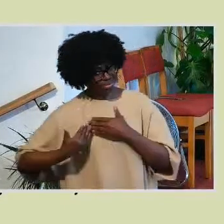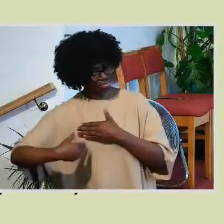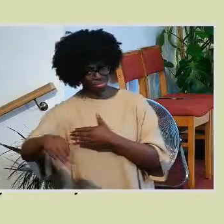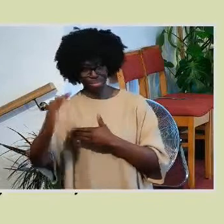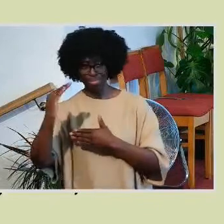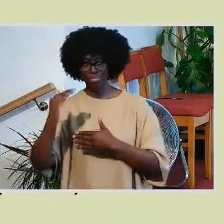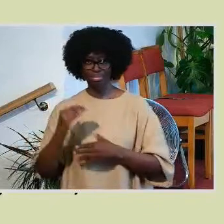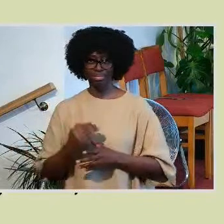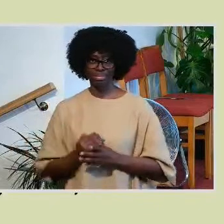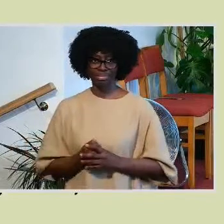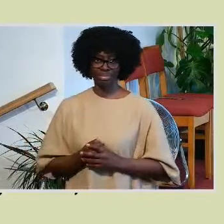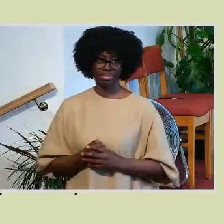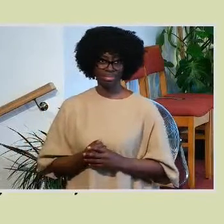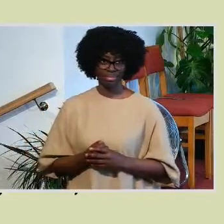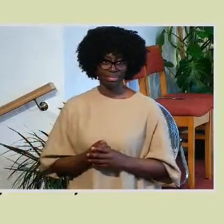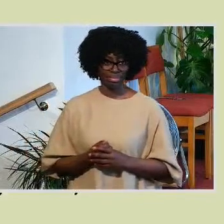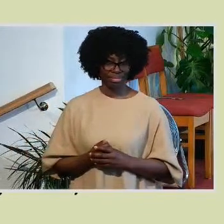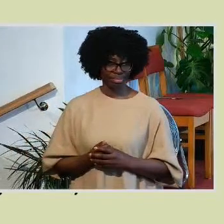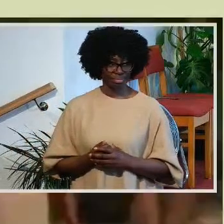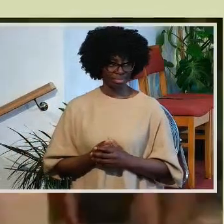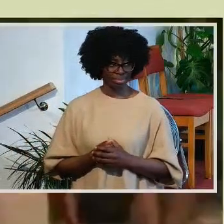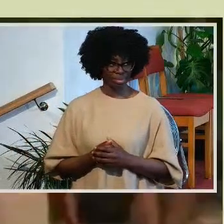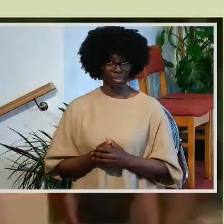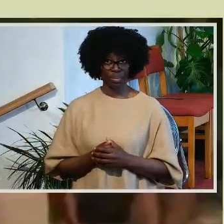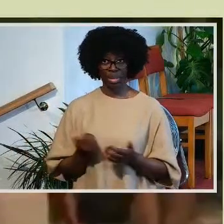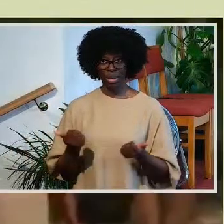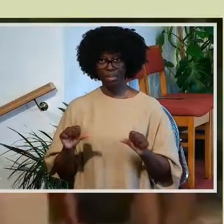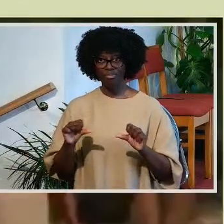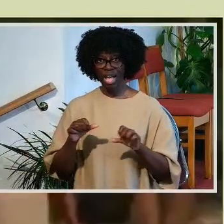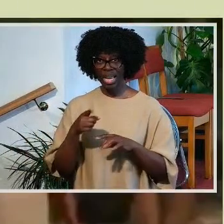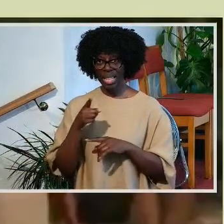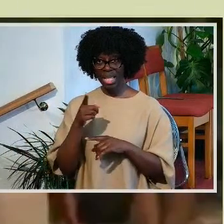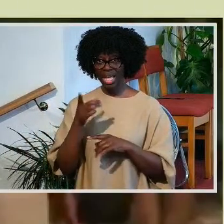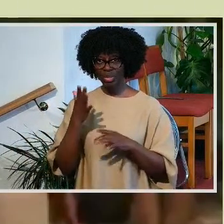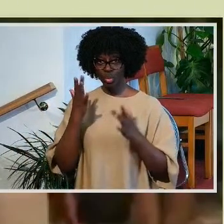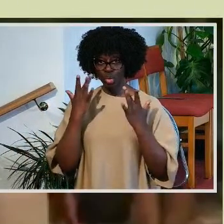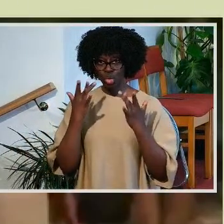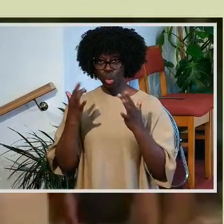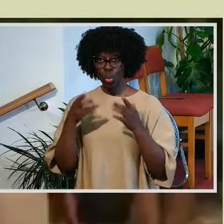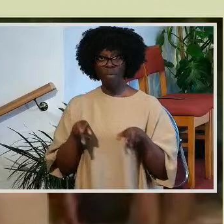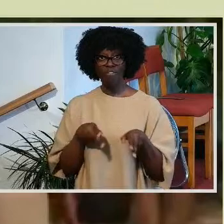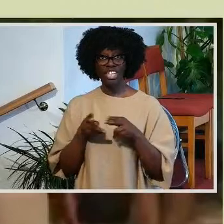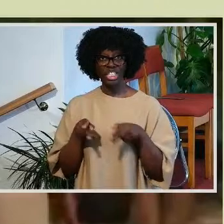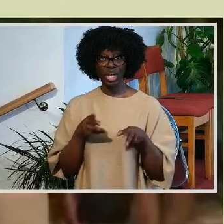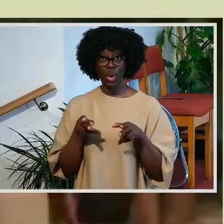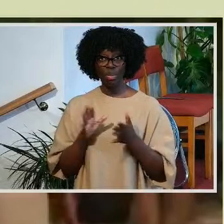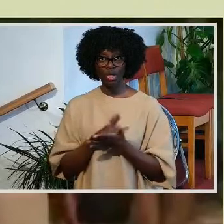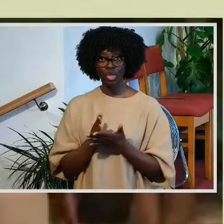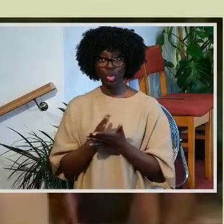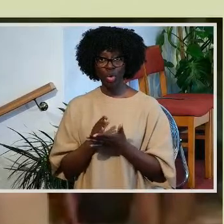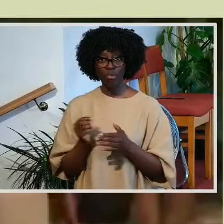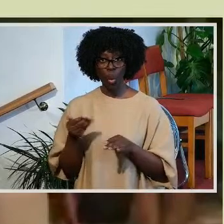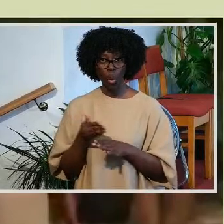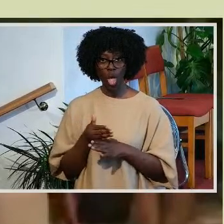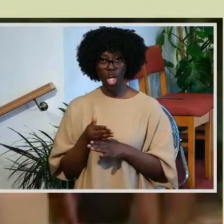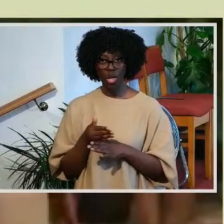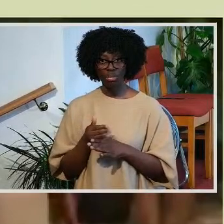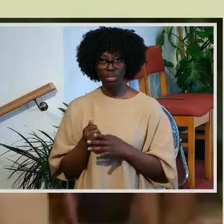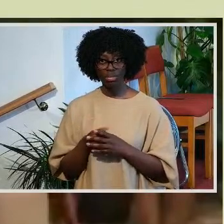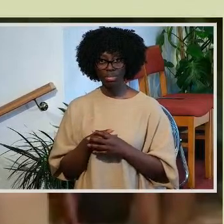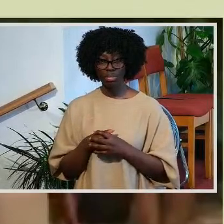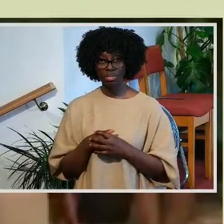us. So finally, I just wanted to show you just a video. Now, I don't know if this is going to run.